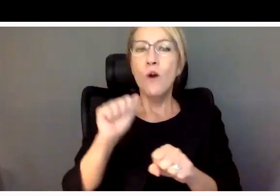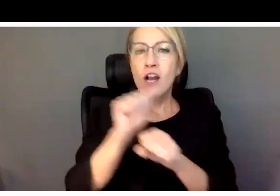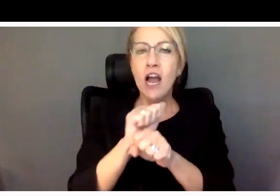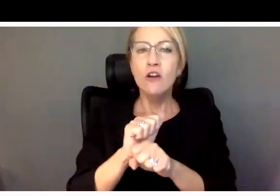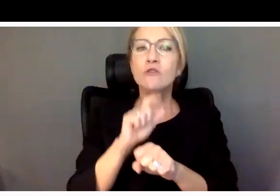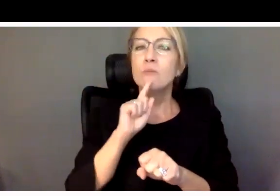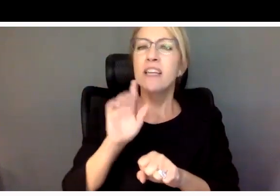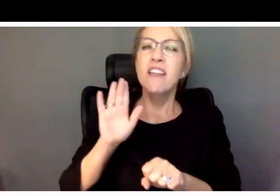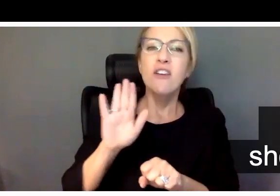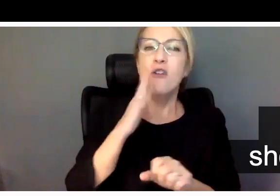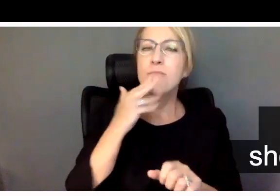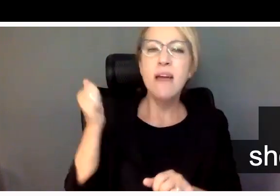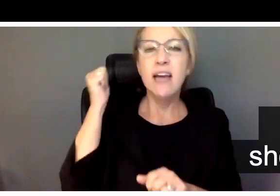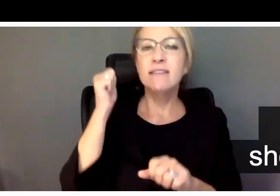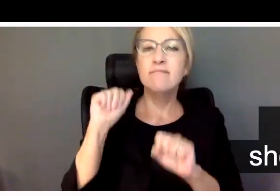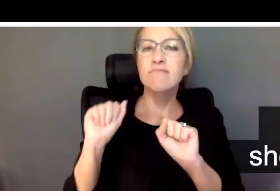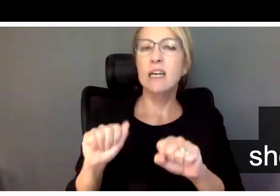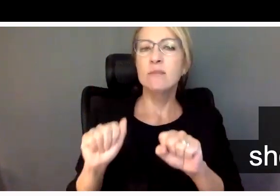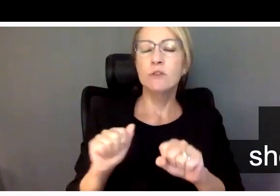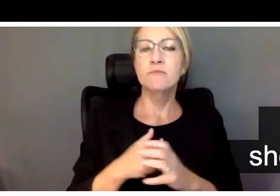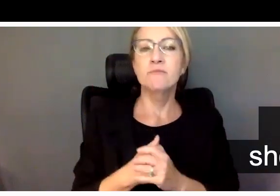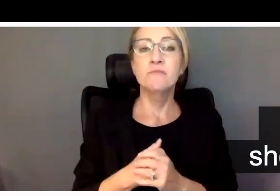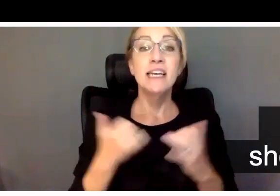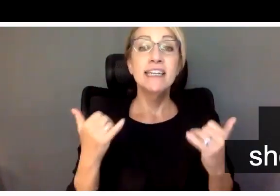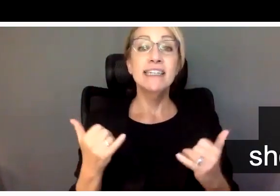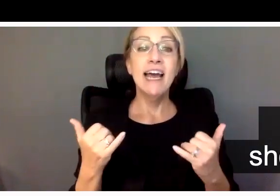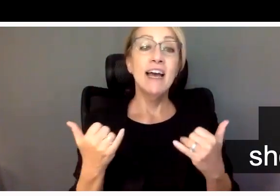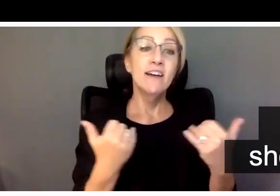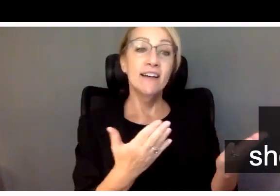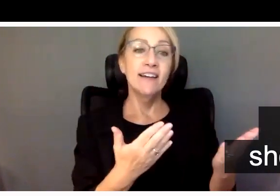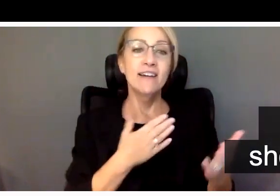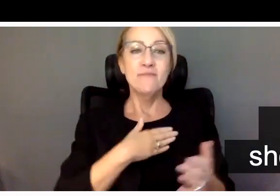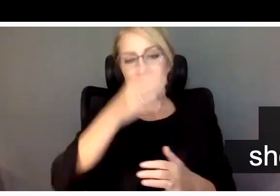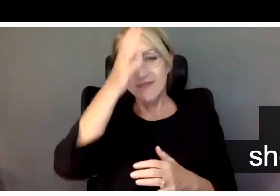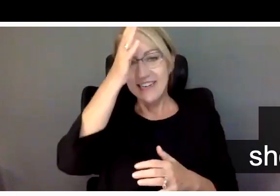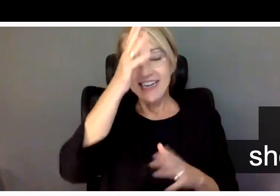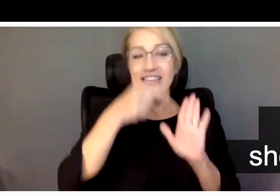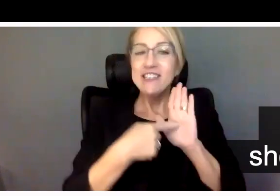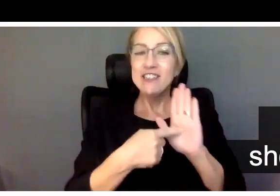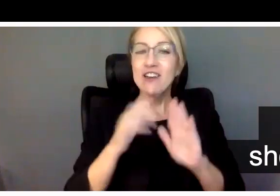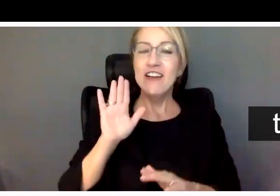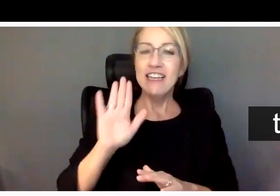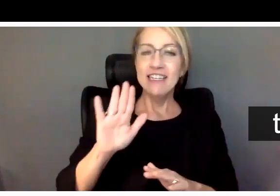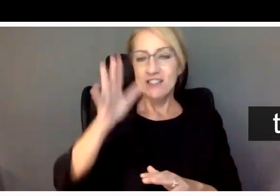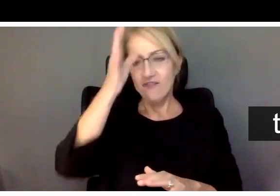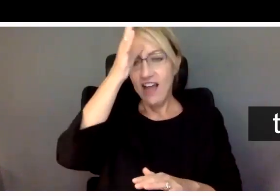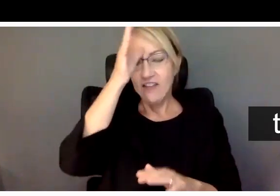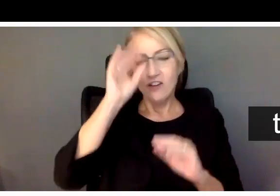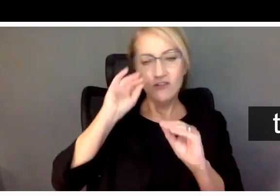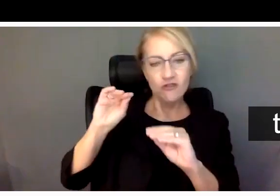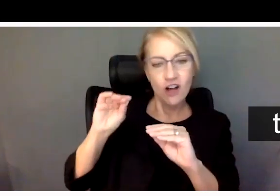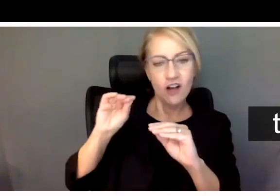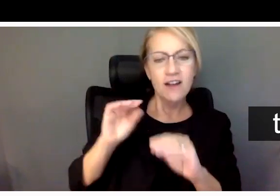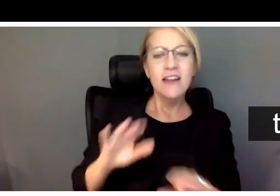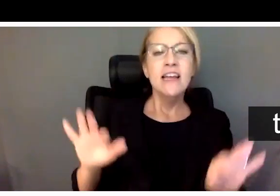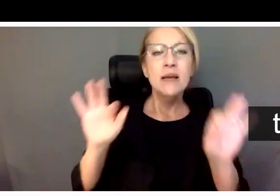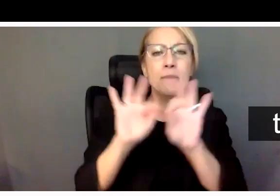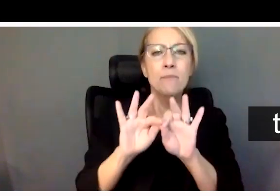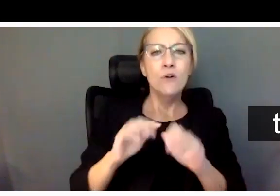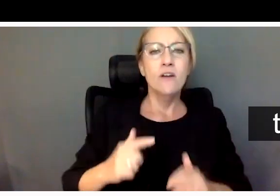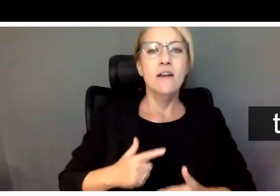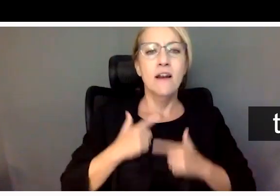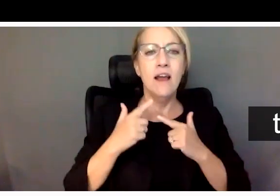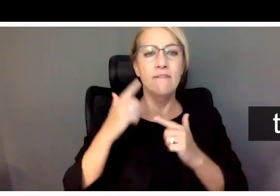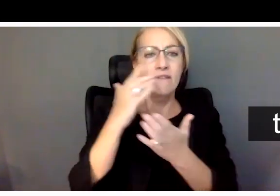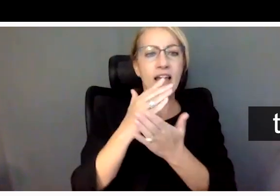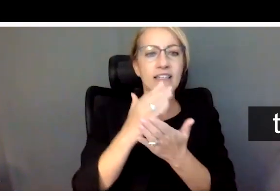be. Now, here is my daddy to show how his father taught him these important life